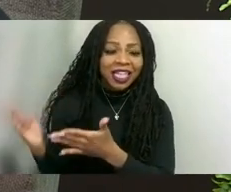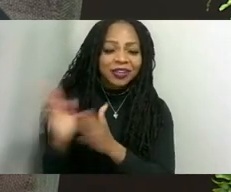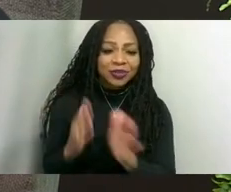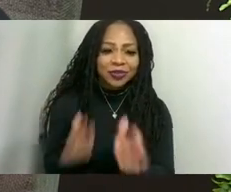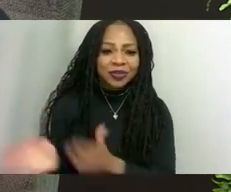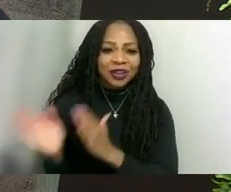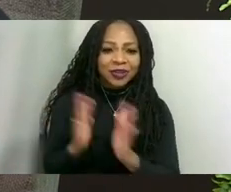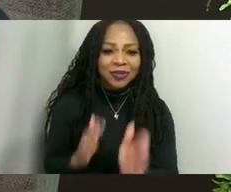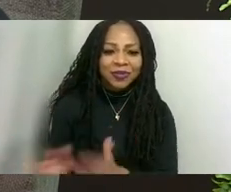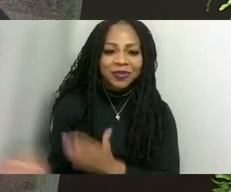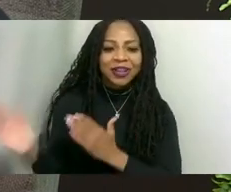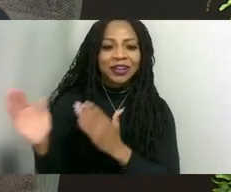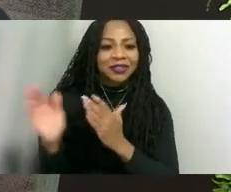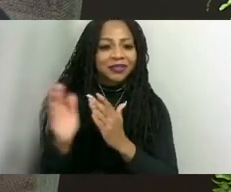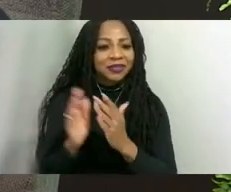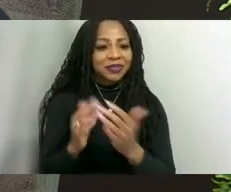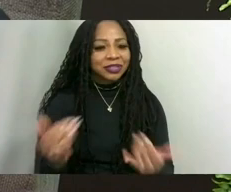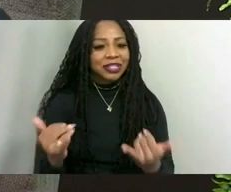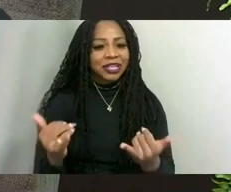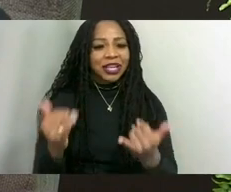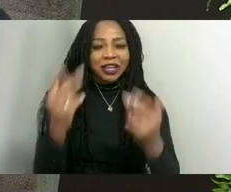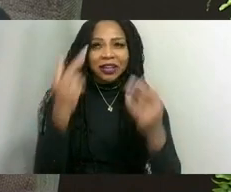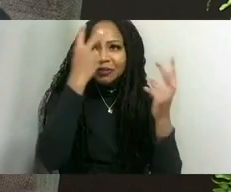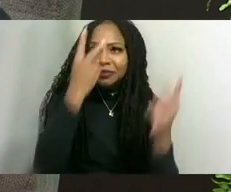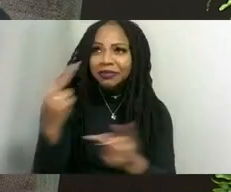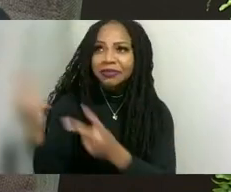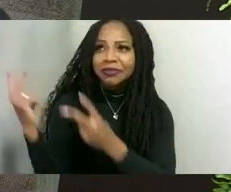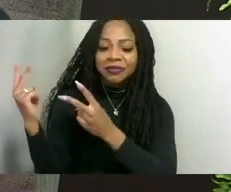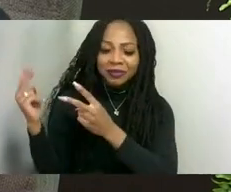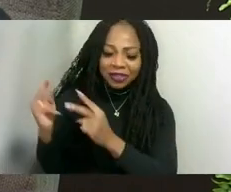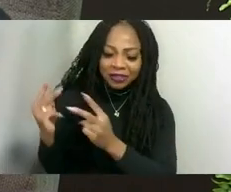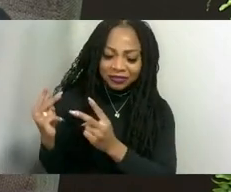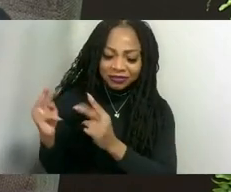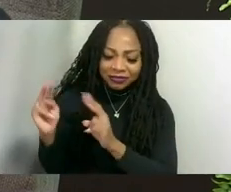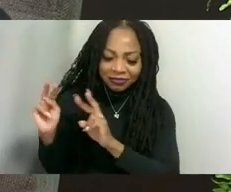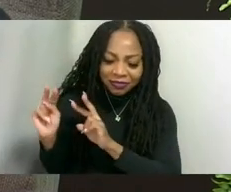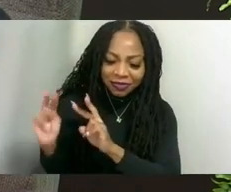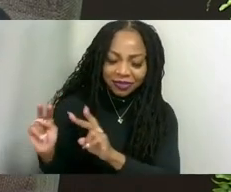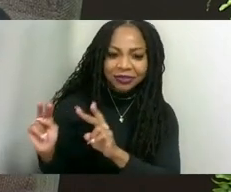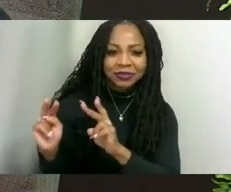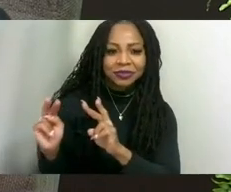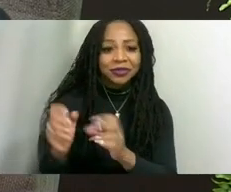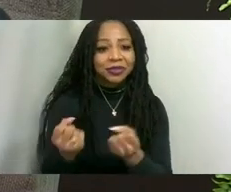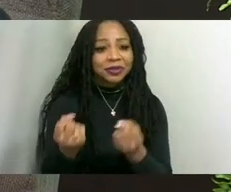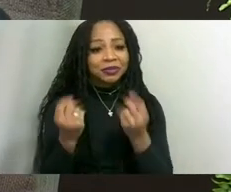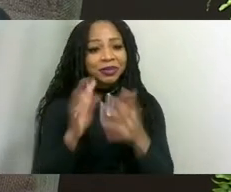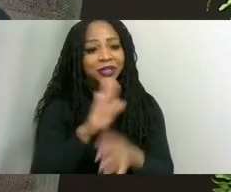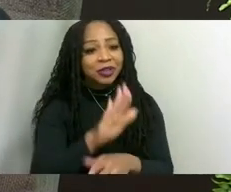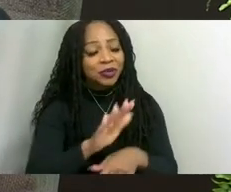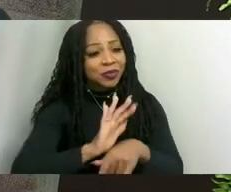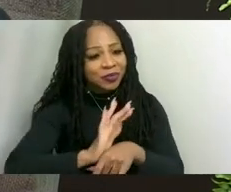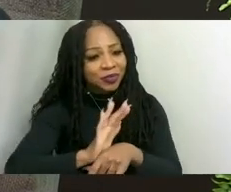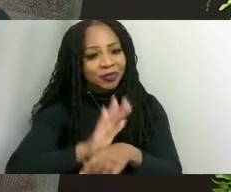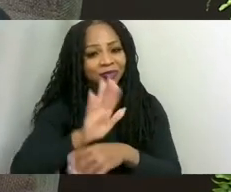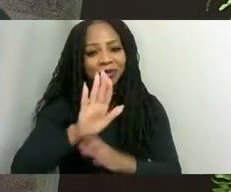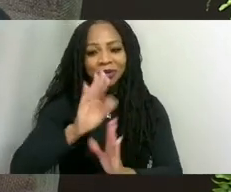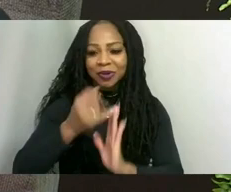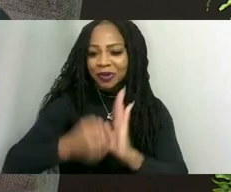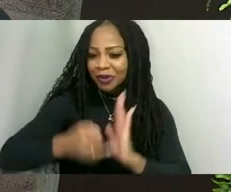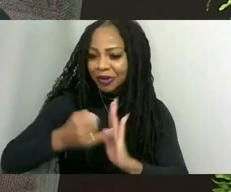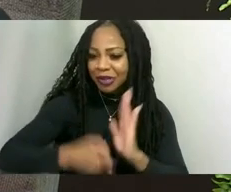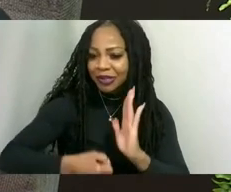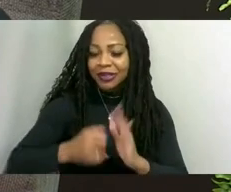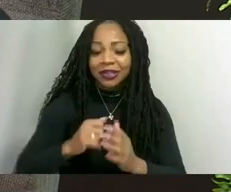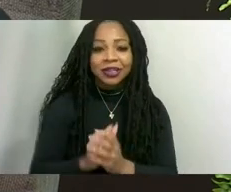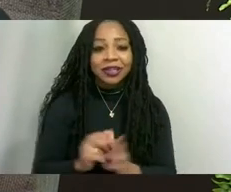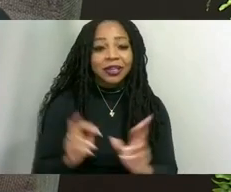re-watch, to revisit, to visit again with many of your films, many of your works. And I hope that those of